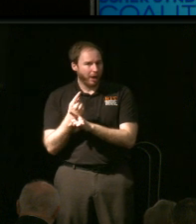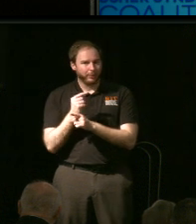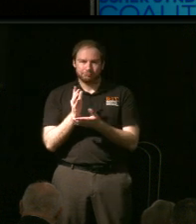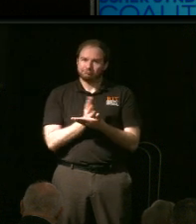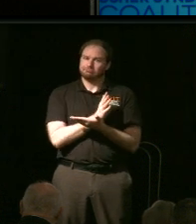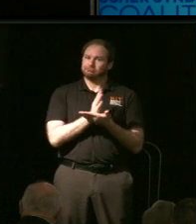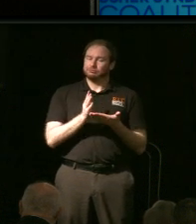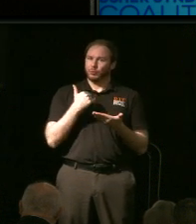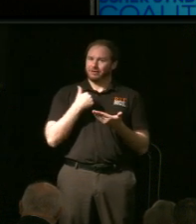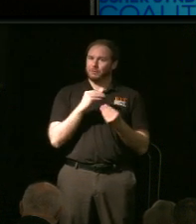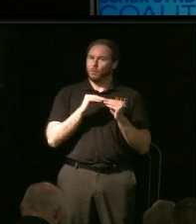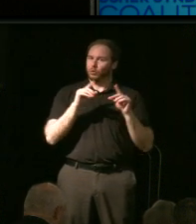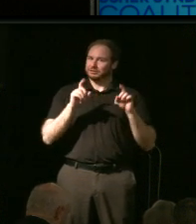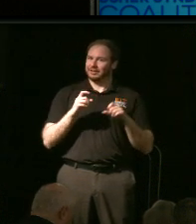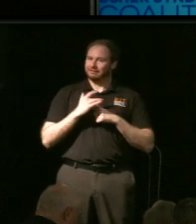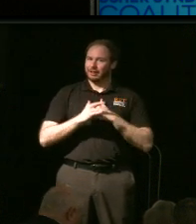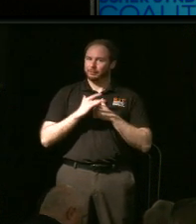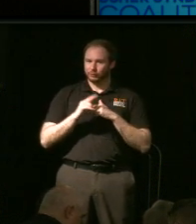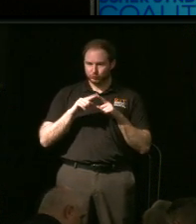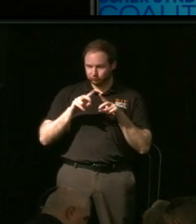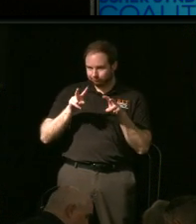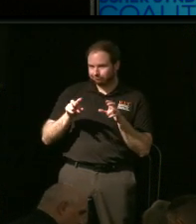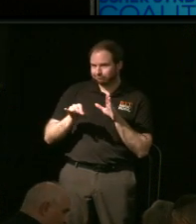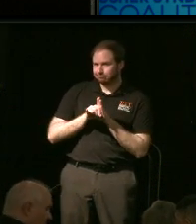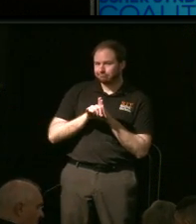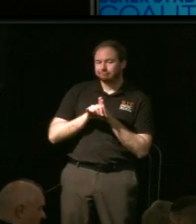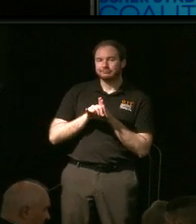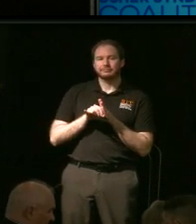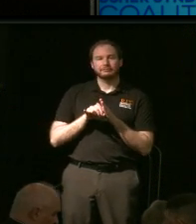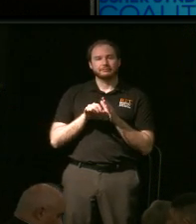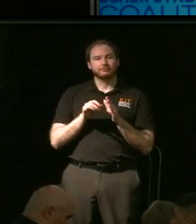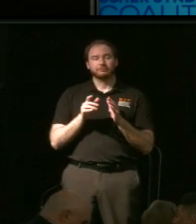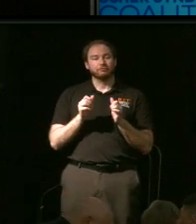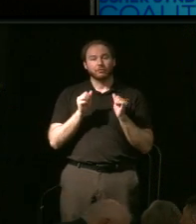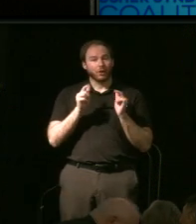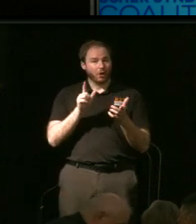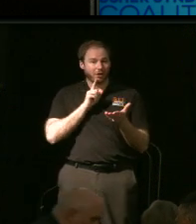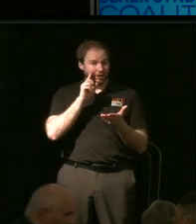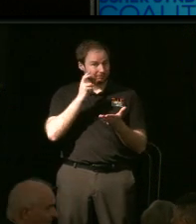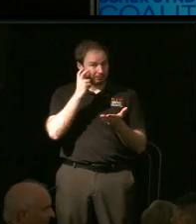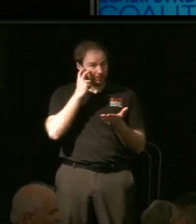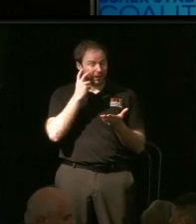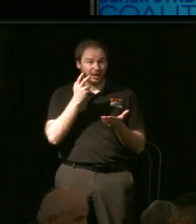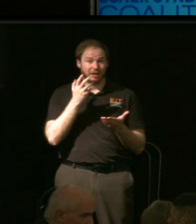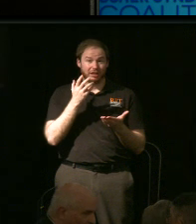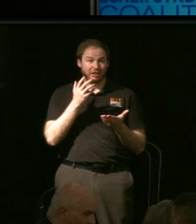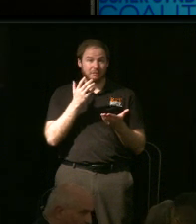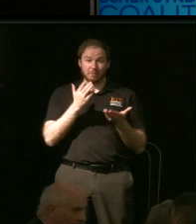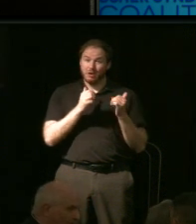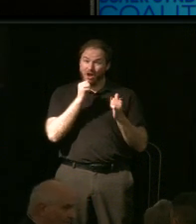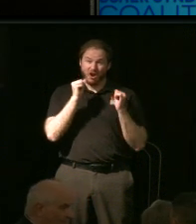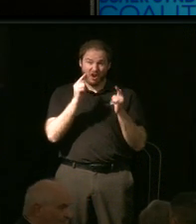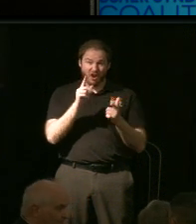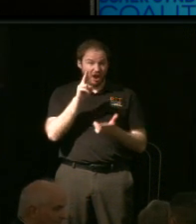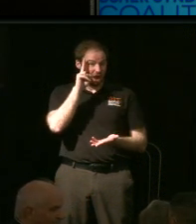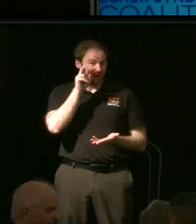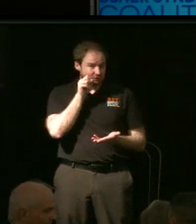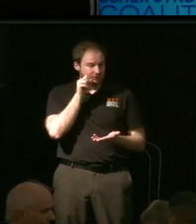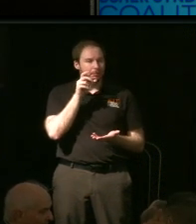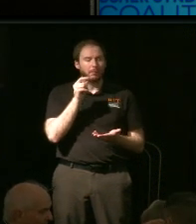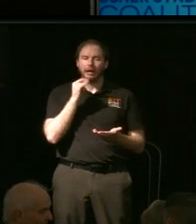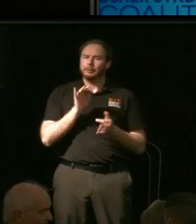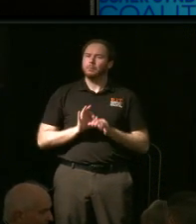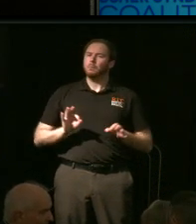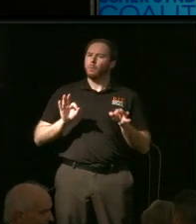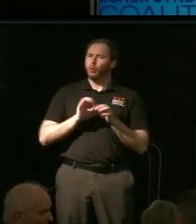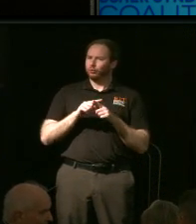have better testing. All deaf-blindness probably is actually not Usher syndrome, although it's clearly